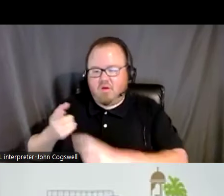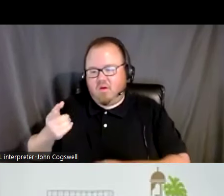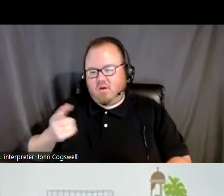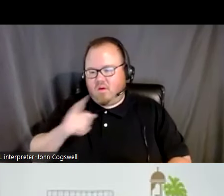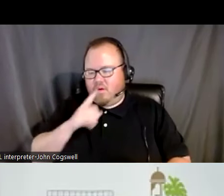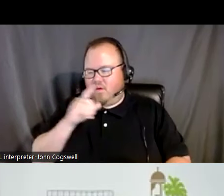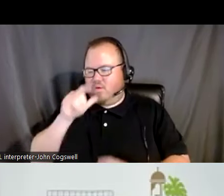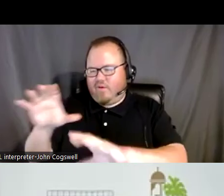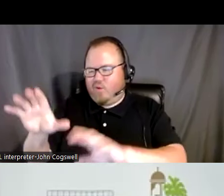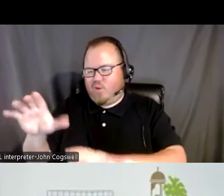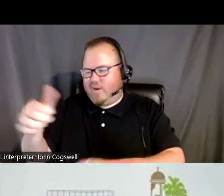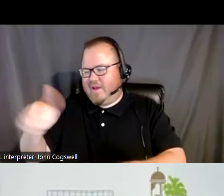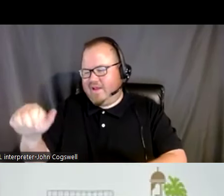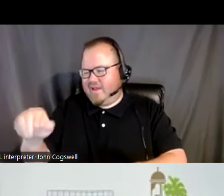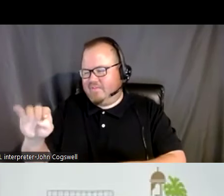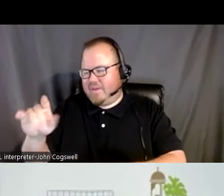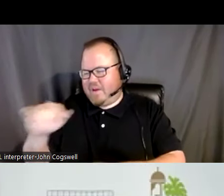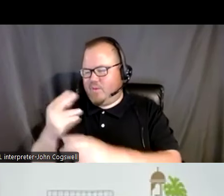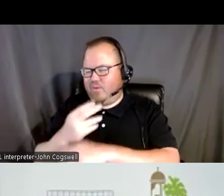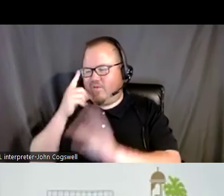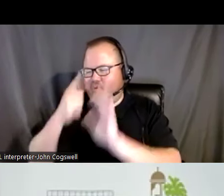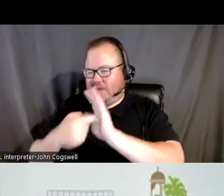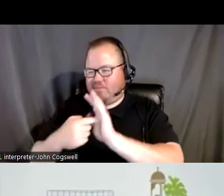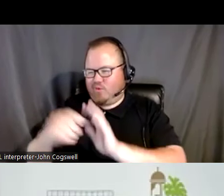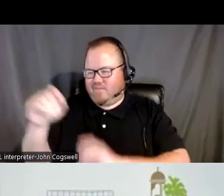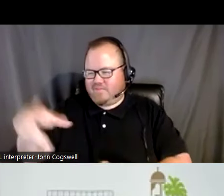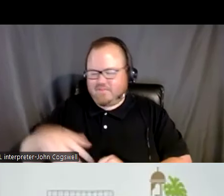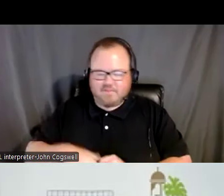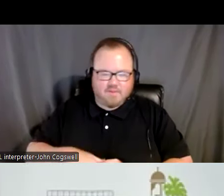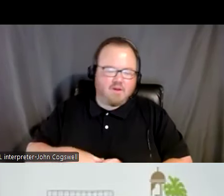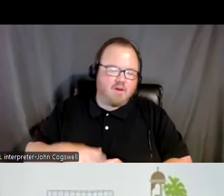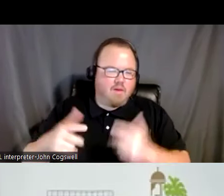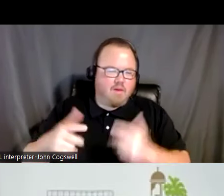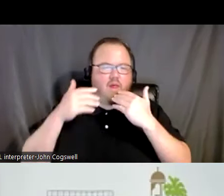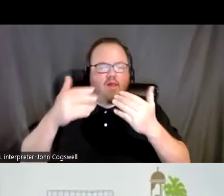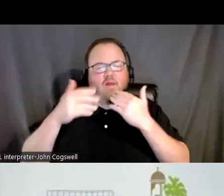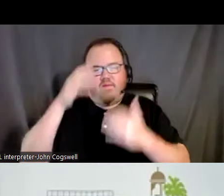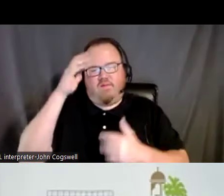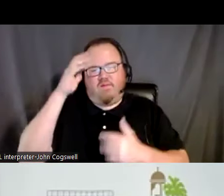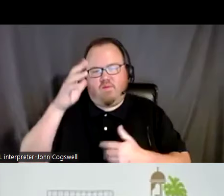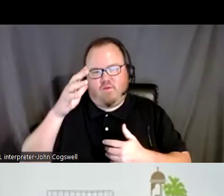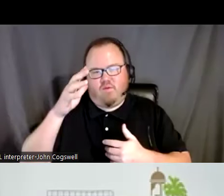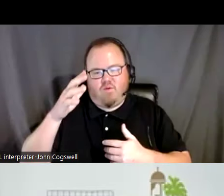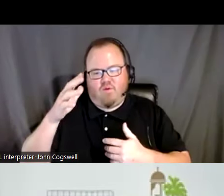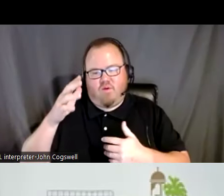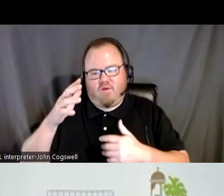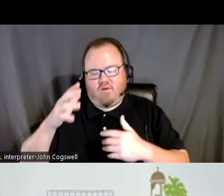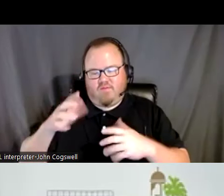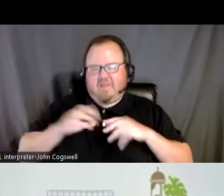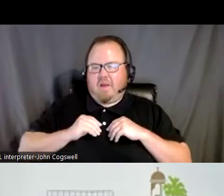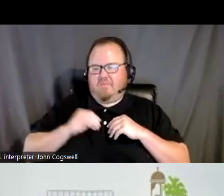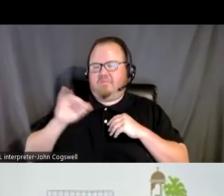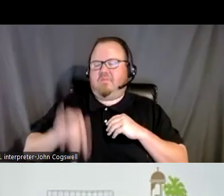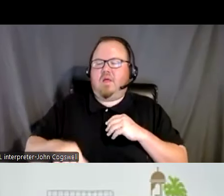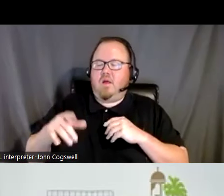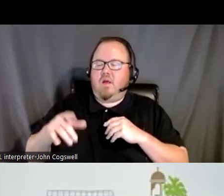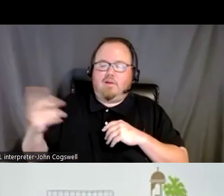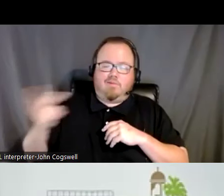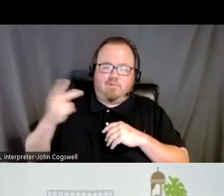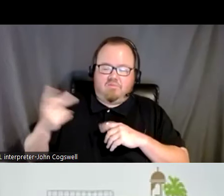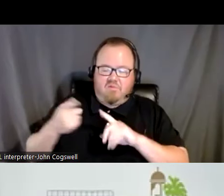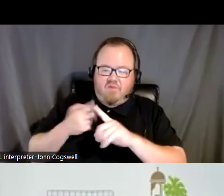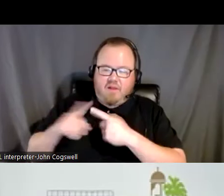do anything, Mindy. I'm just using you as an example. But thank you for leaning in. So me and Mindy are buddies. She's worried